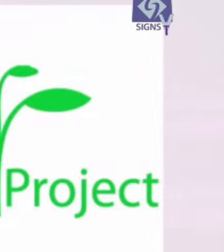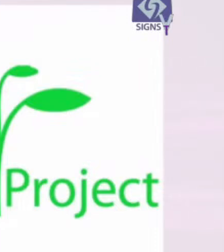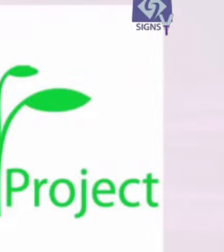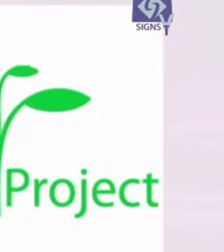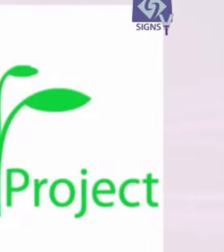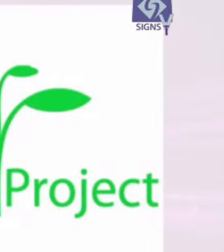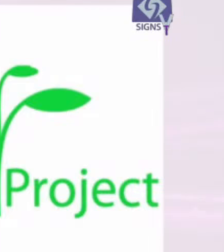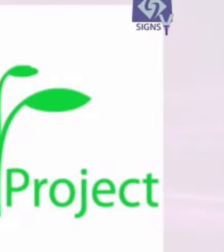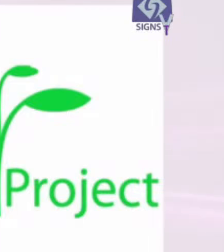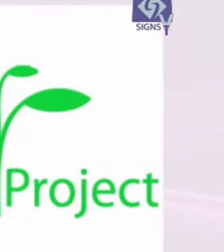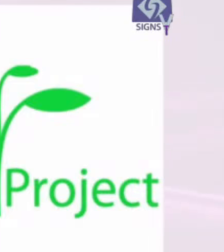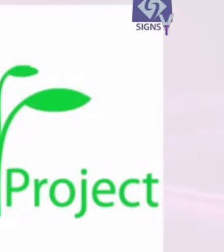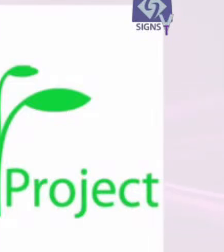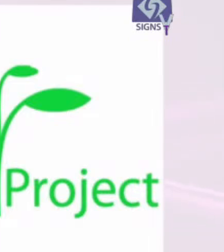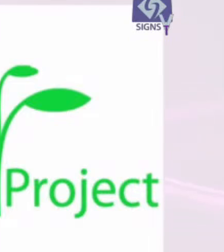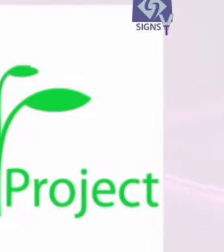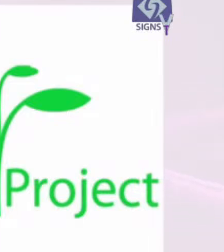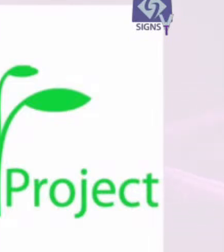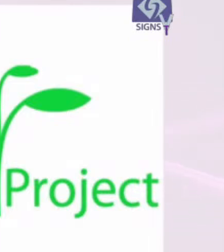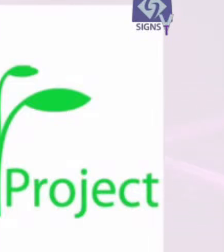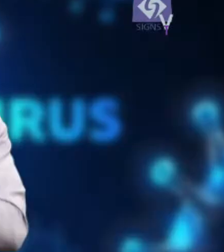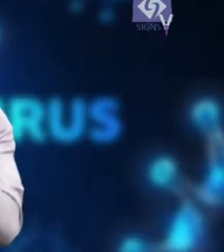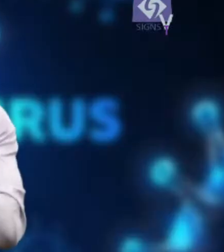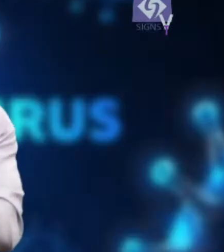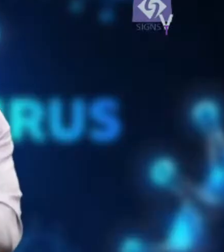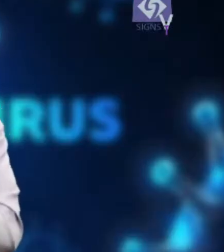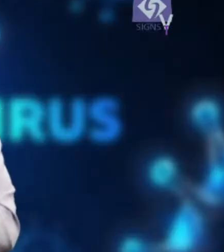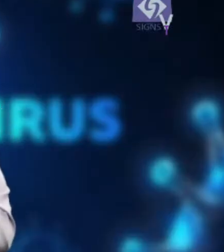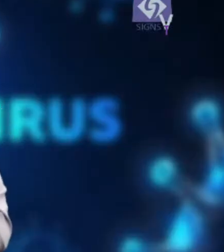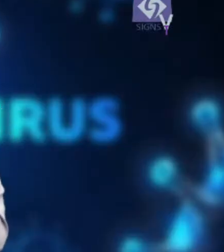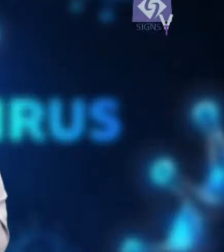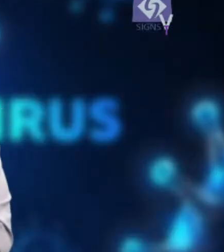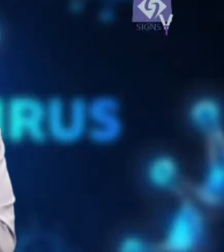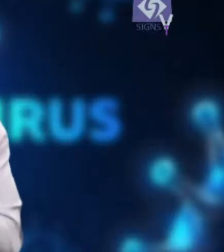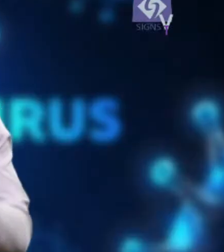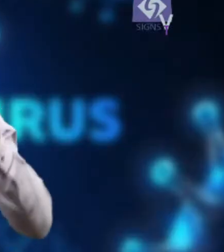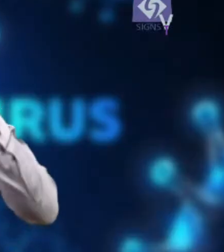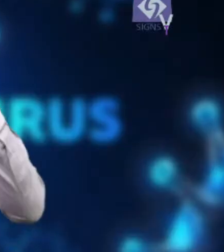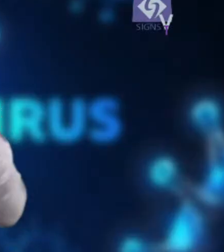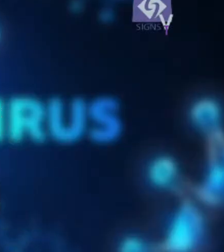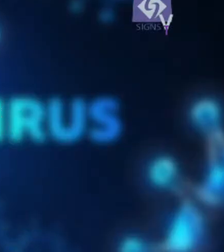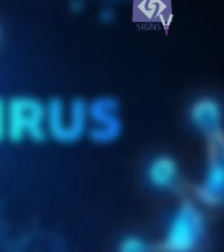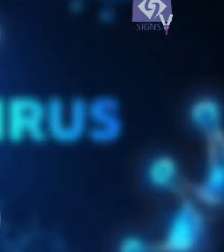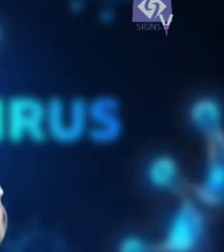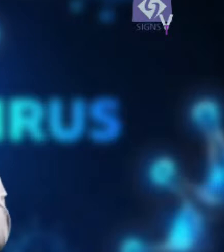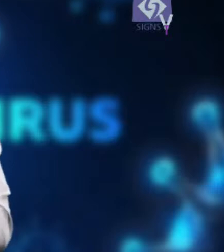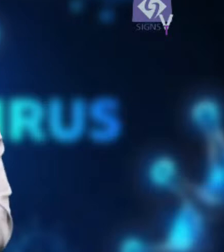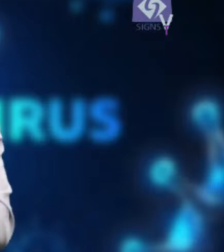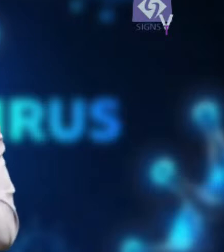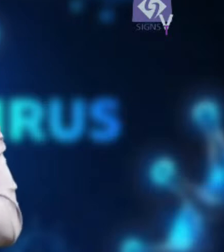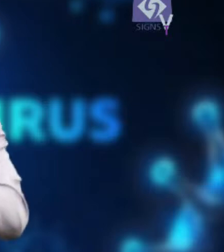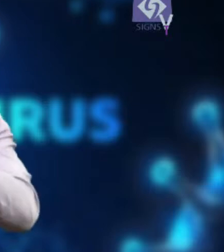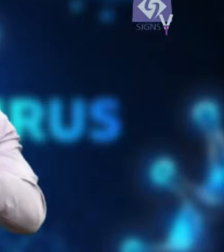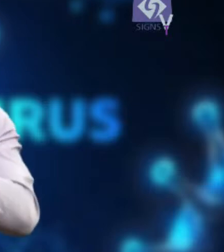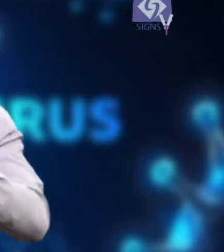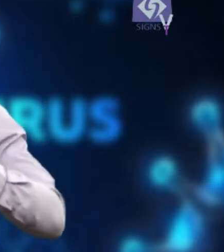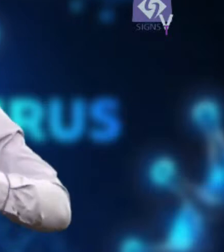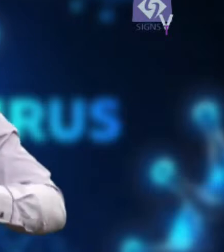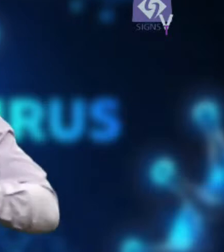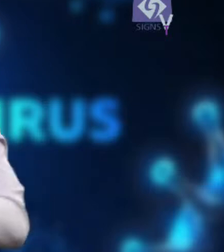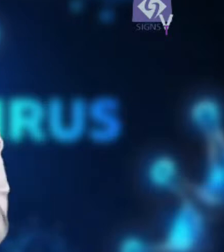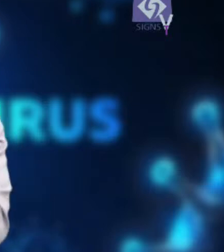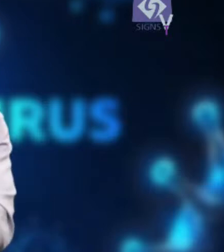in Vienna, Austria. In 2020, the world was hit by the pandemic, and many people